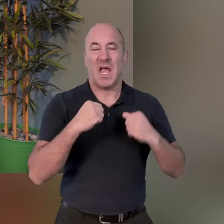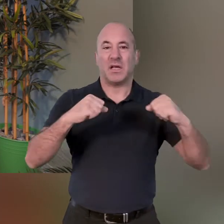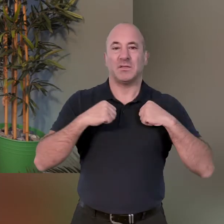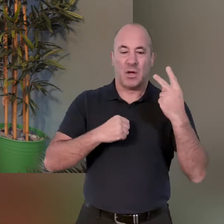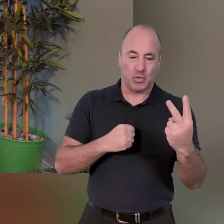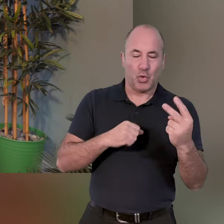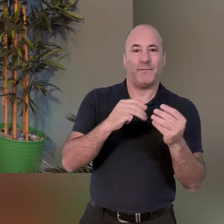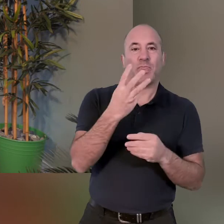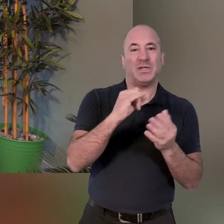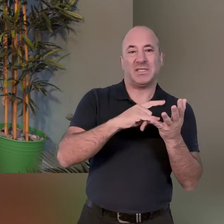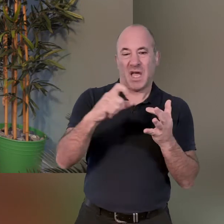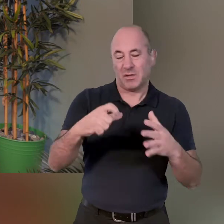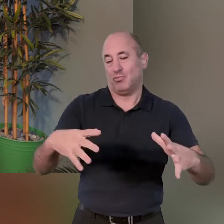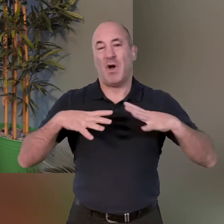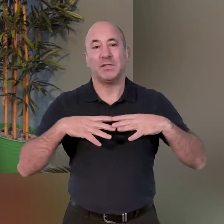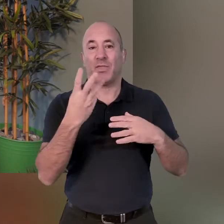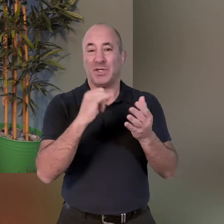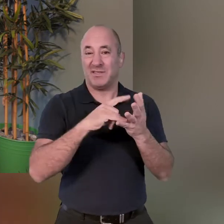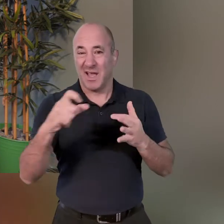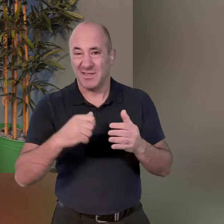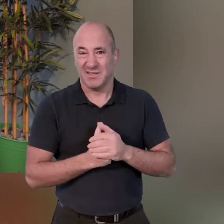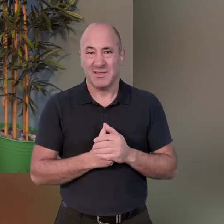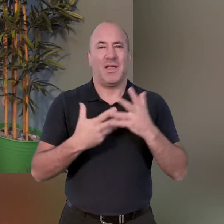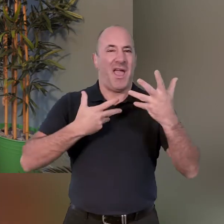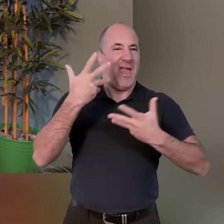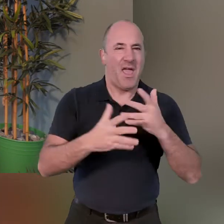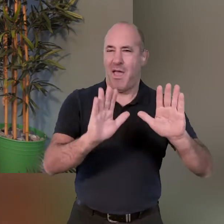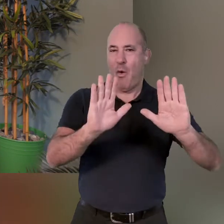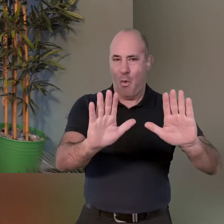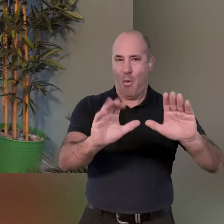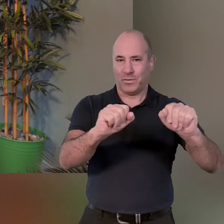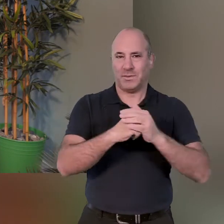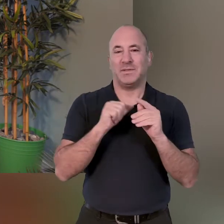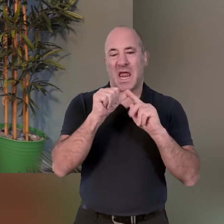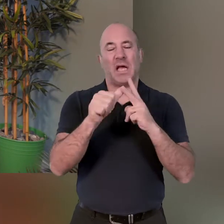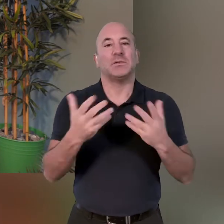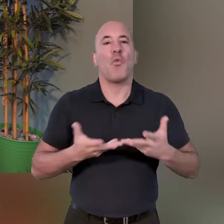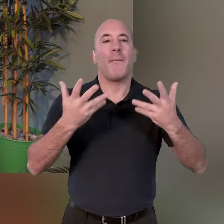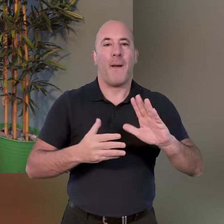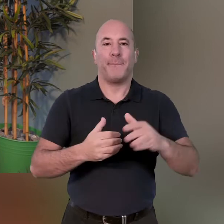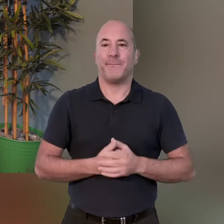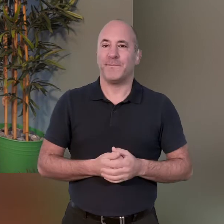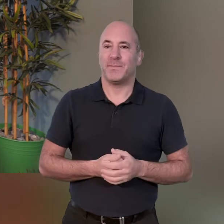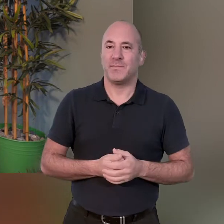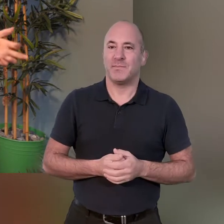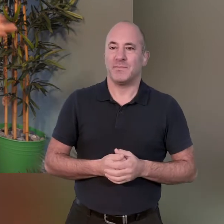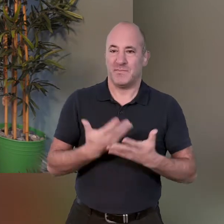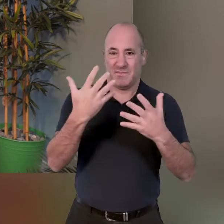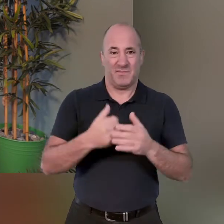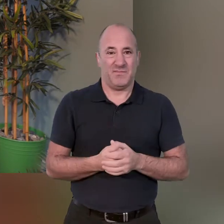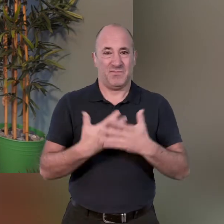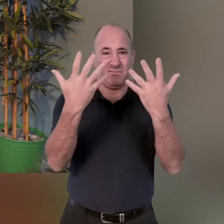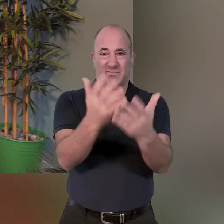2 for 30 seconds, and then rest. Right, before I explain the rest of it, we're going to the next bit of the warm-up. So just